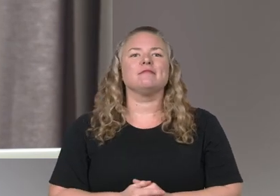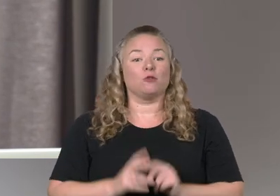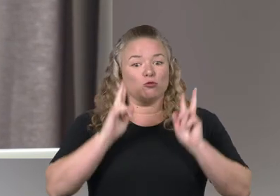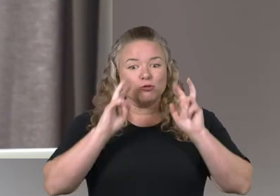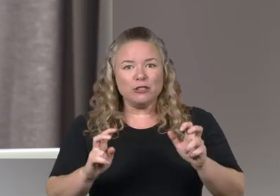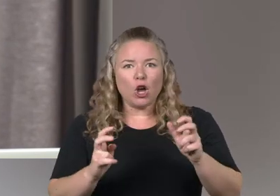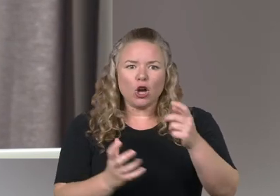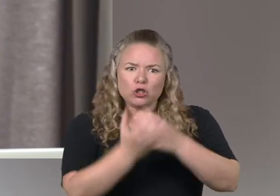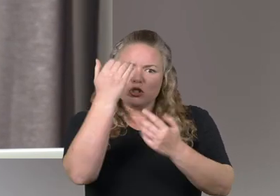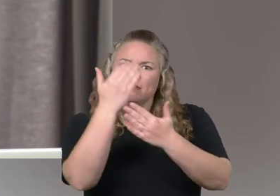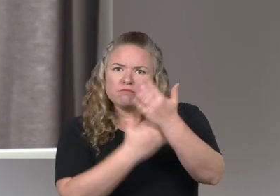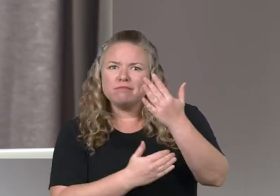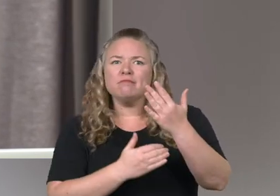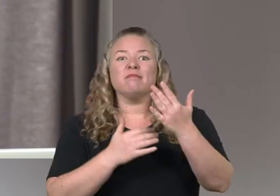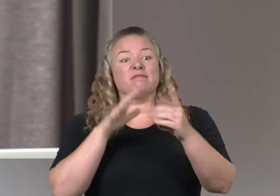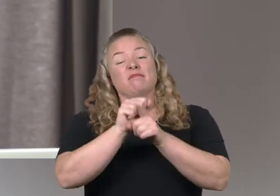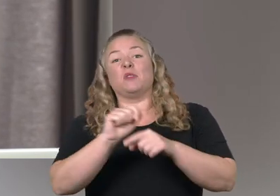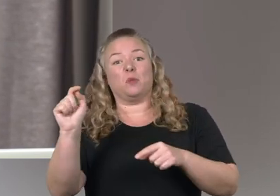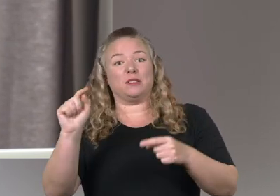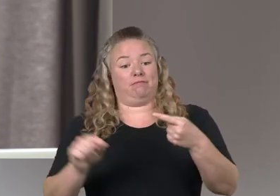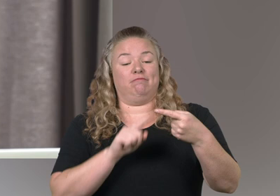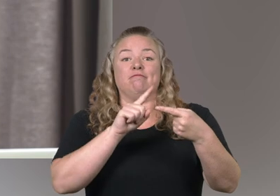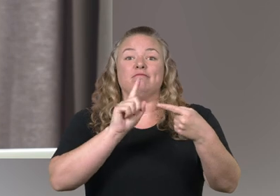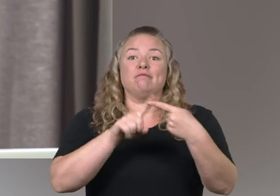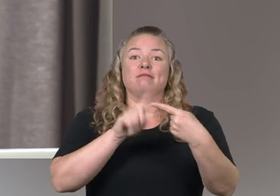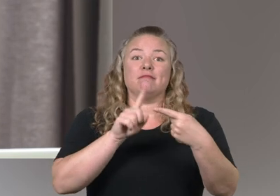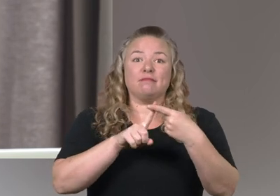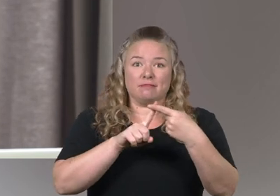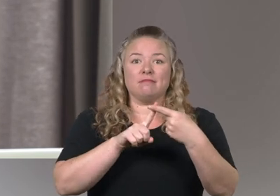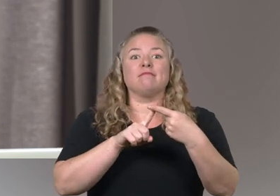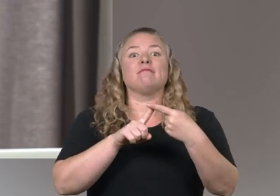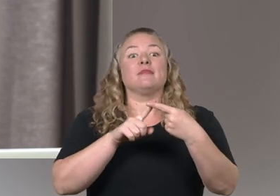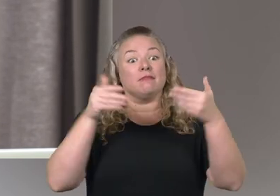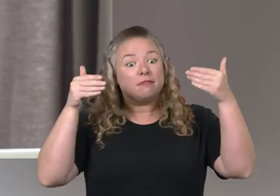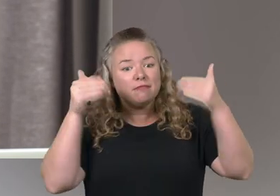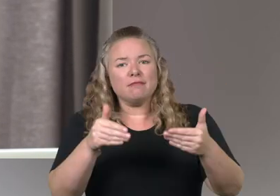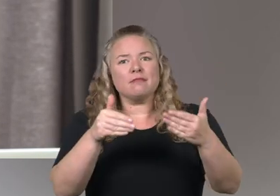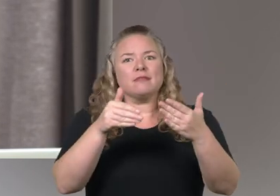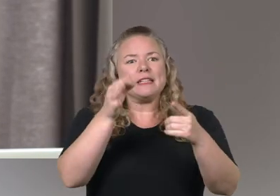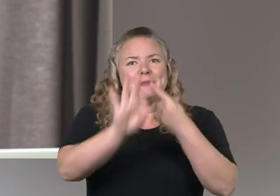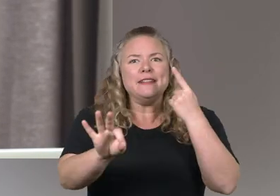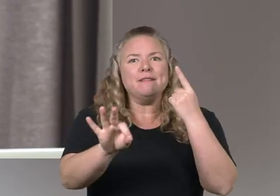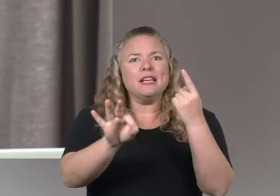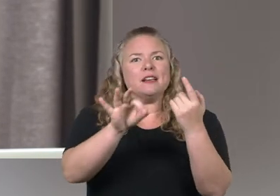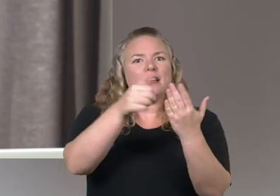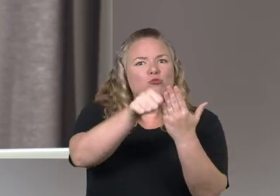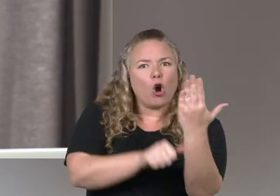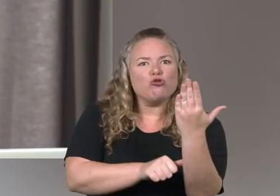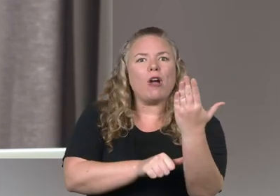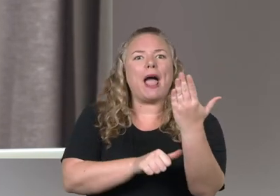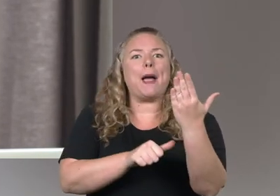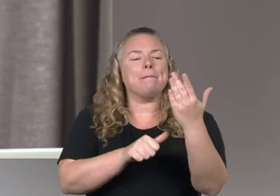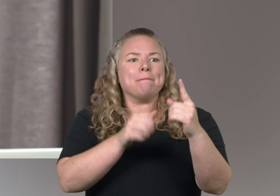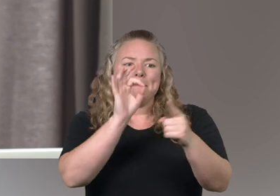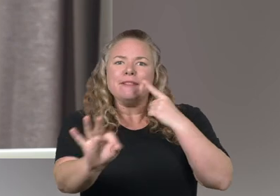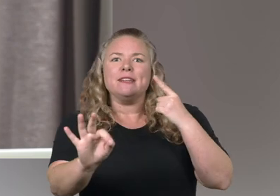3-4%. And one of the things that our findings highlighted out of kind of three major areas was that by targeting